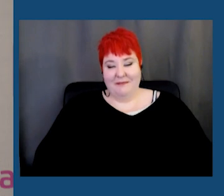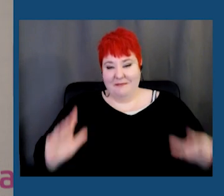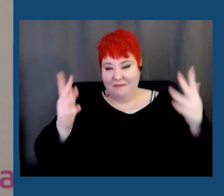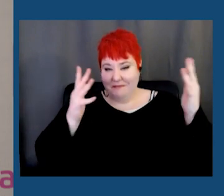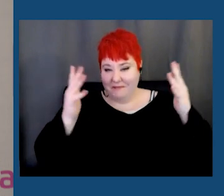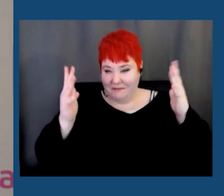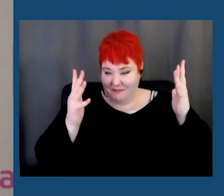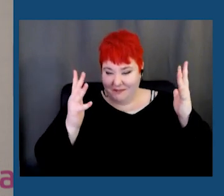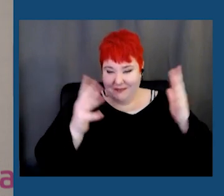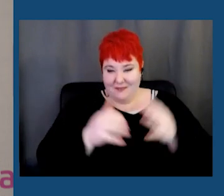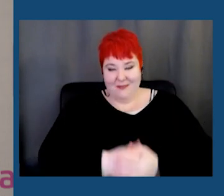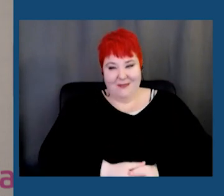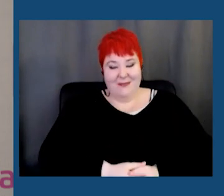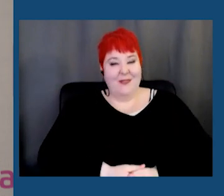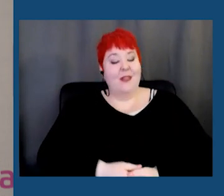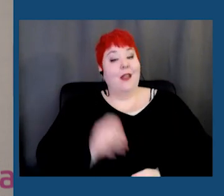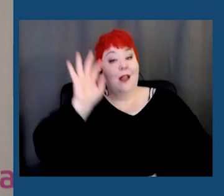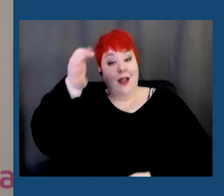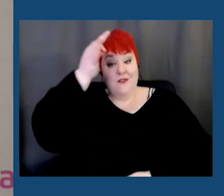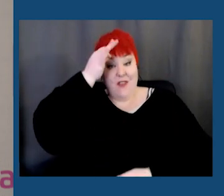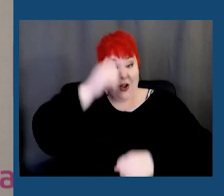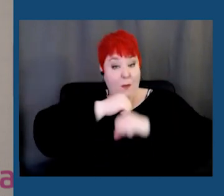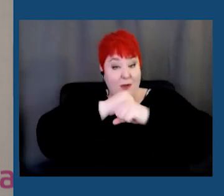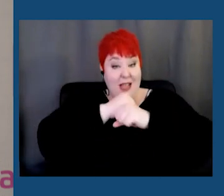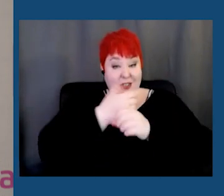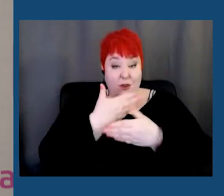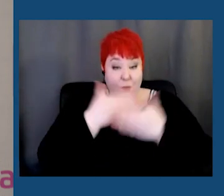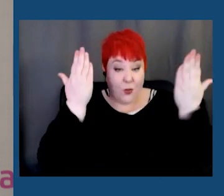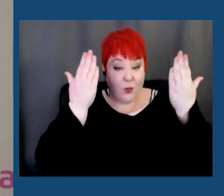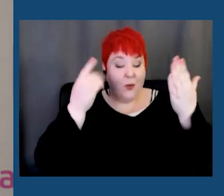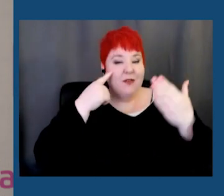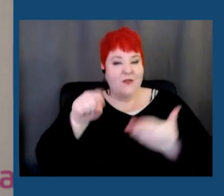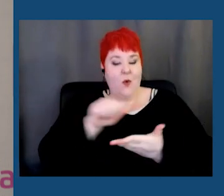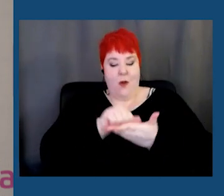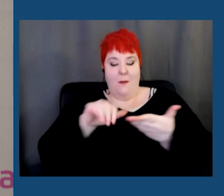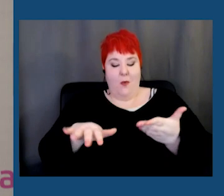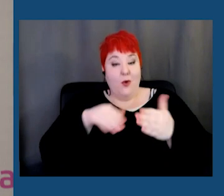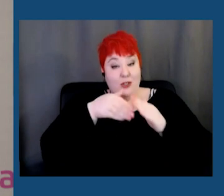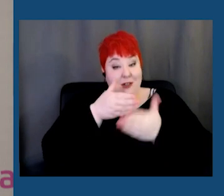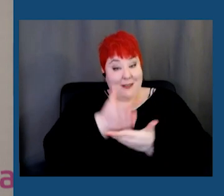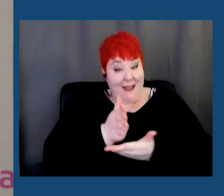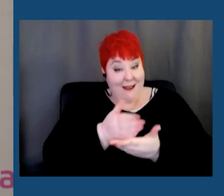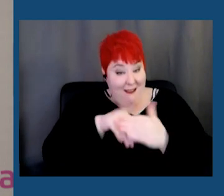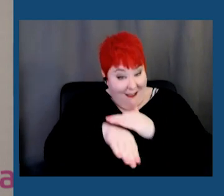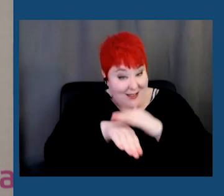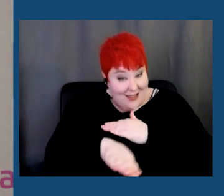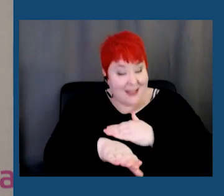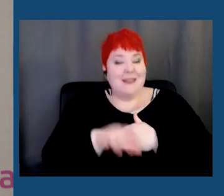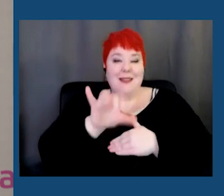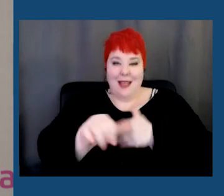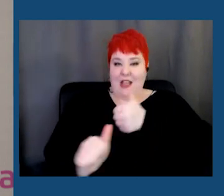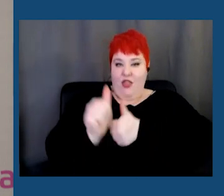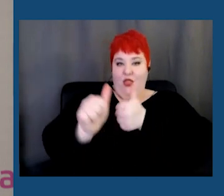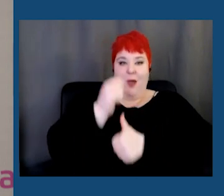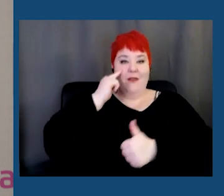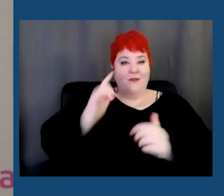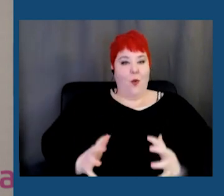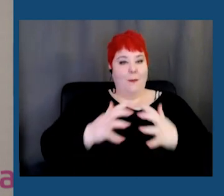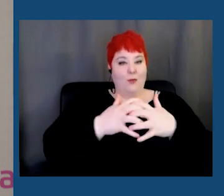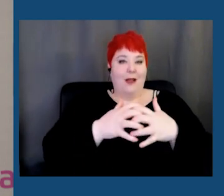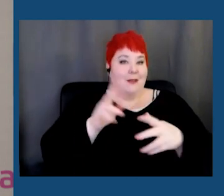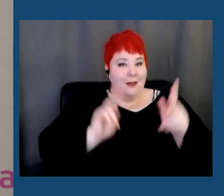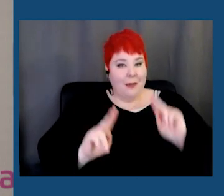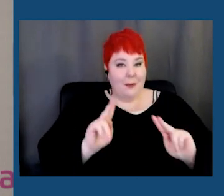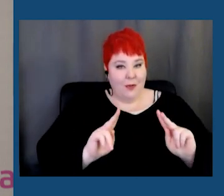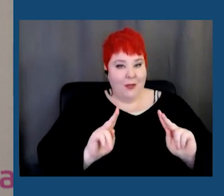The lack of federal protections for abortion access is an existential threat to pregnant people. How do we look this